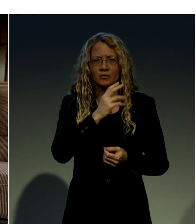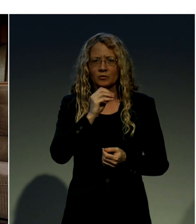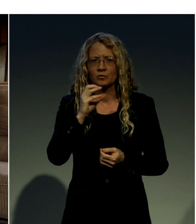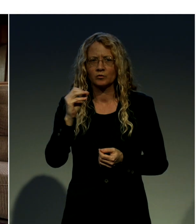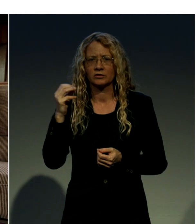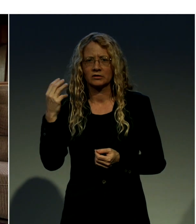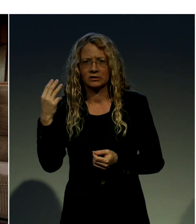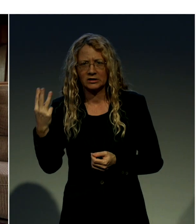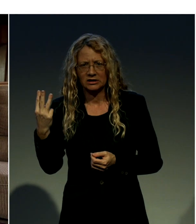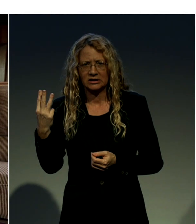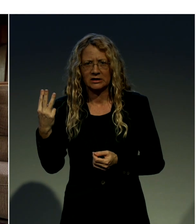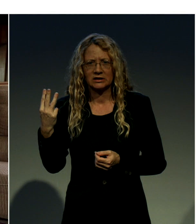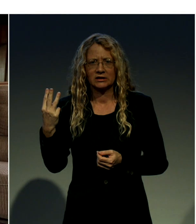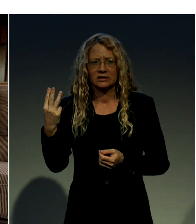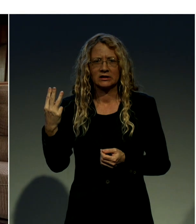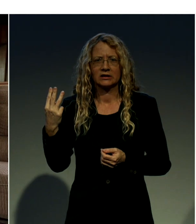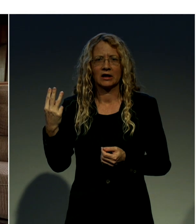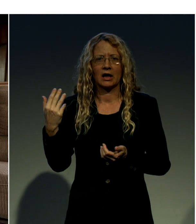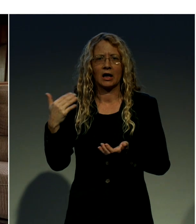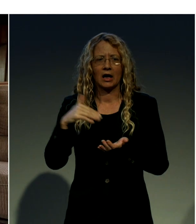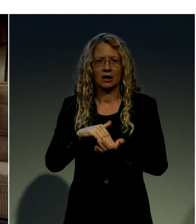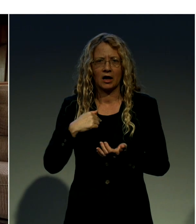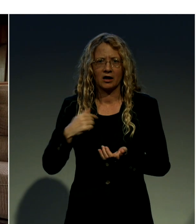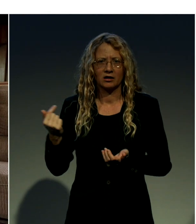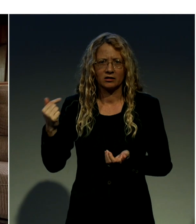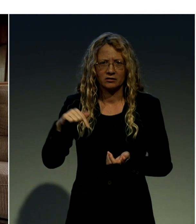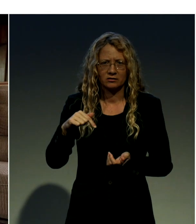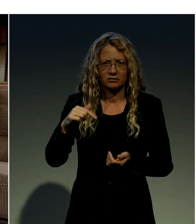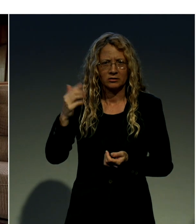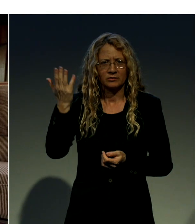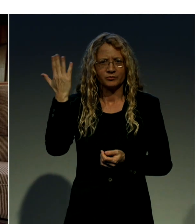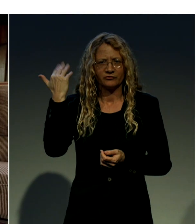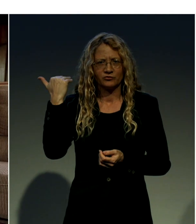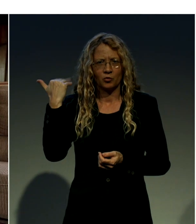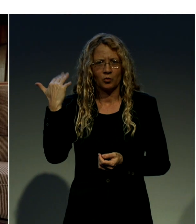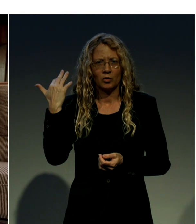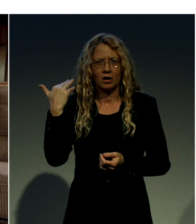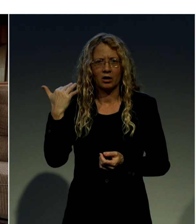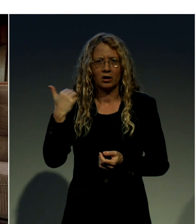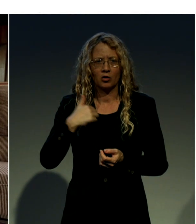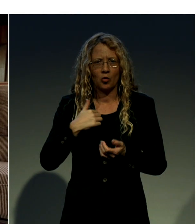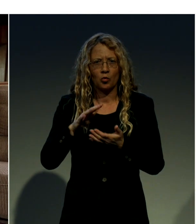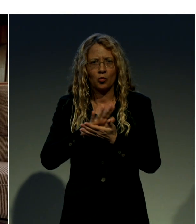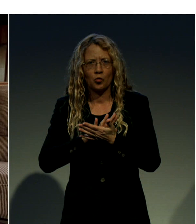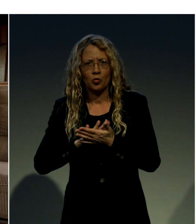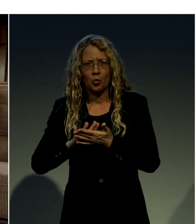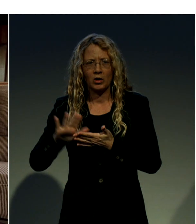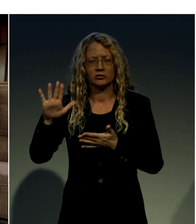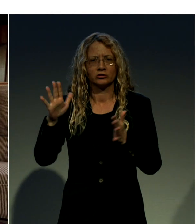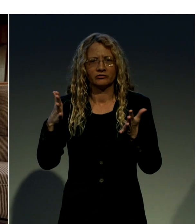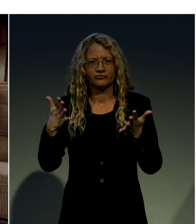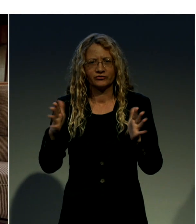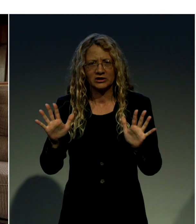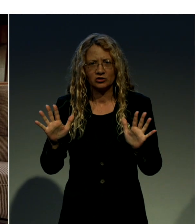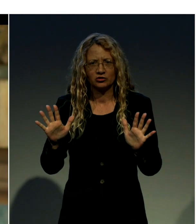I just left college, Zambia Institute of Management, and we